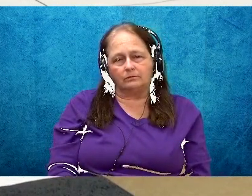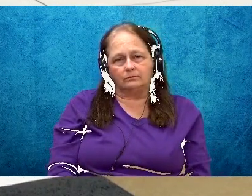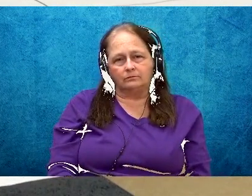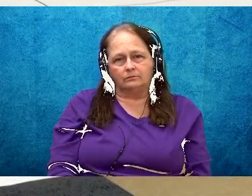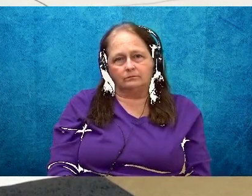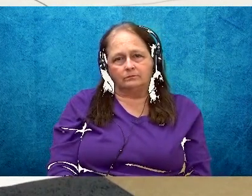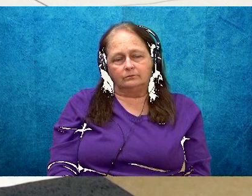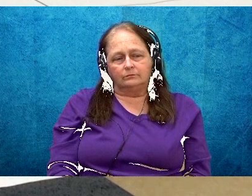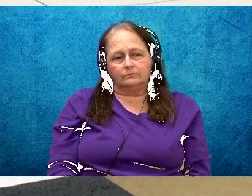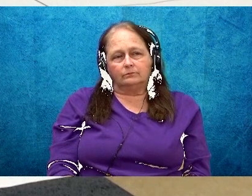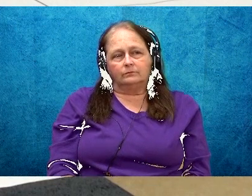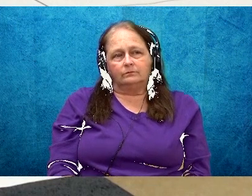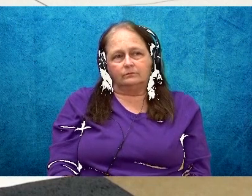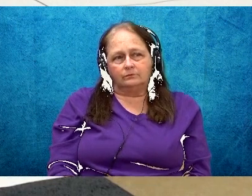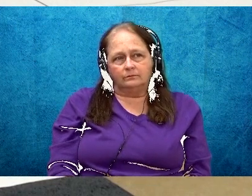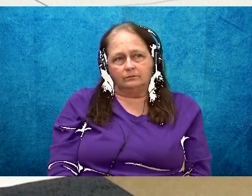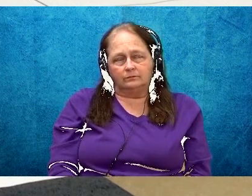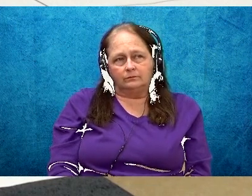Oops.